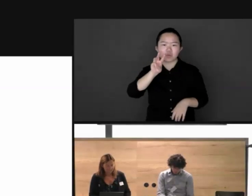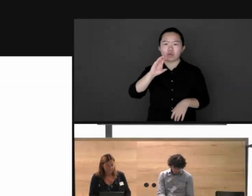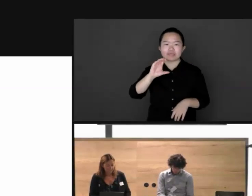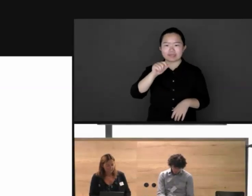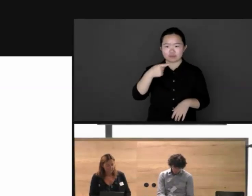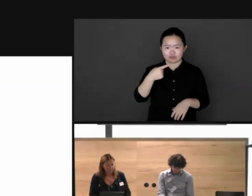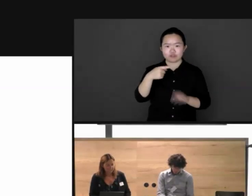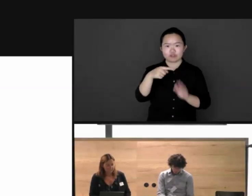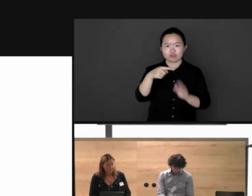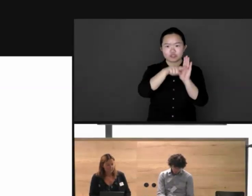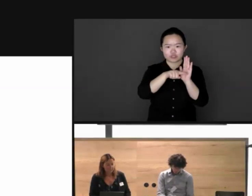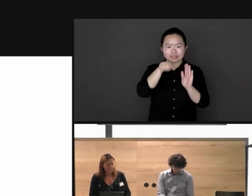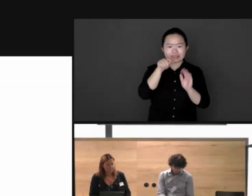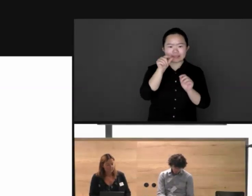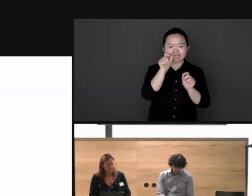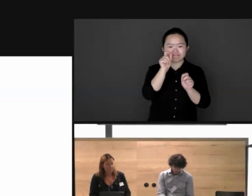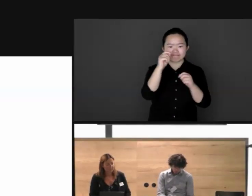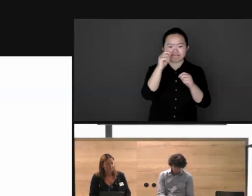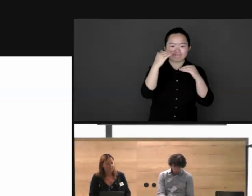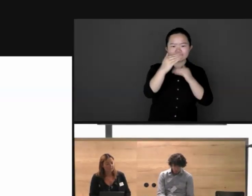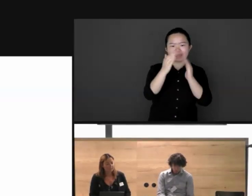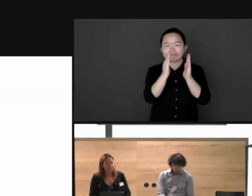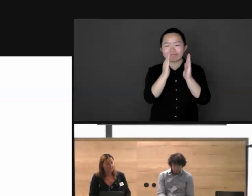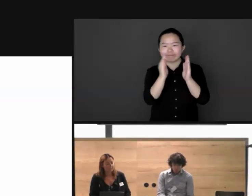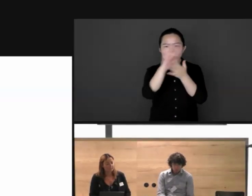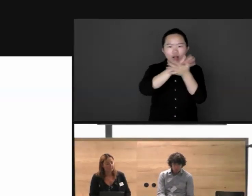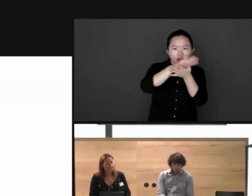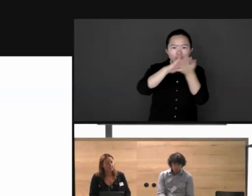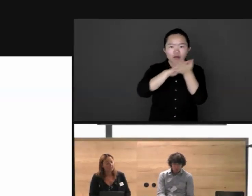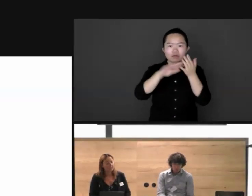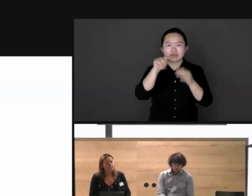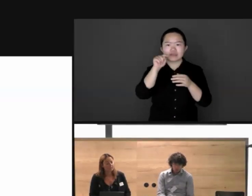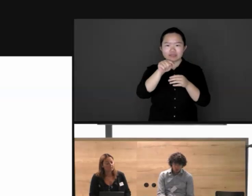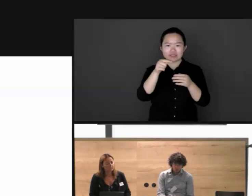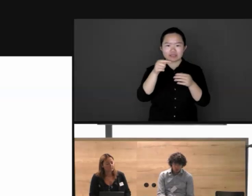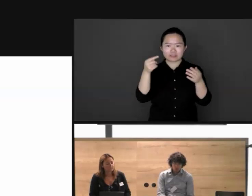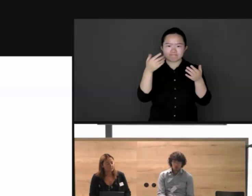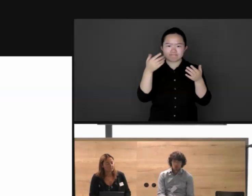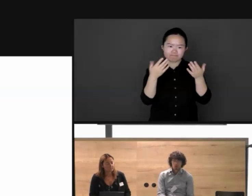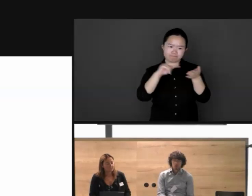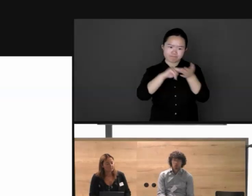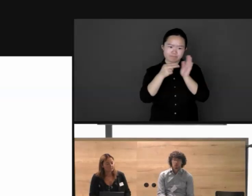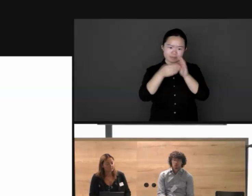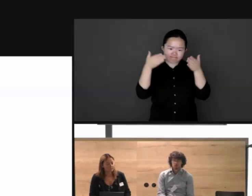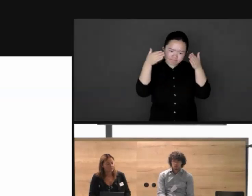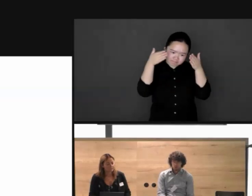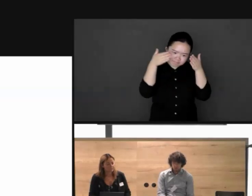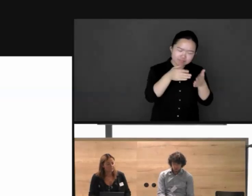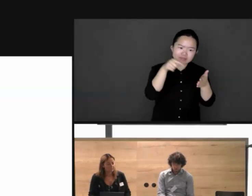if it finds accessibility issues that clearly violate these requirements.